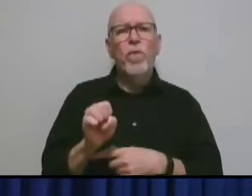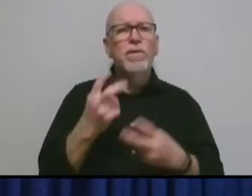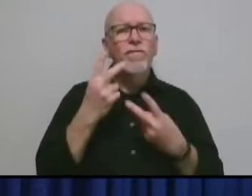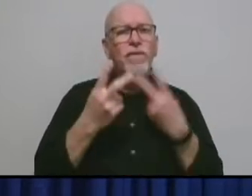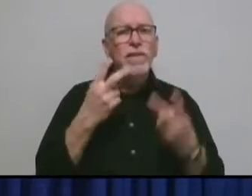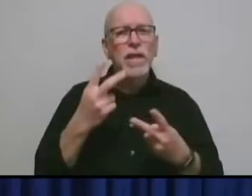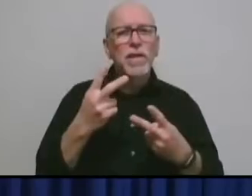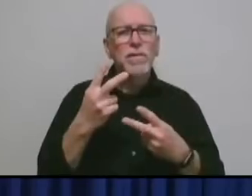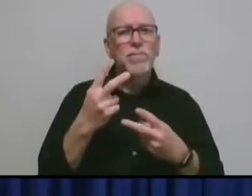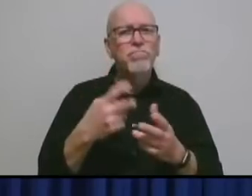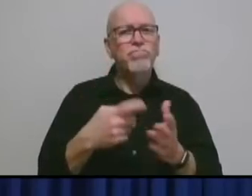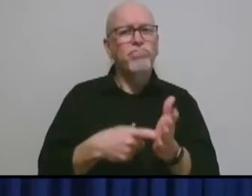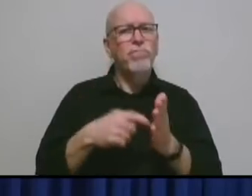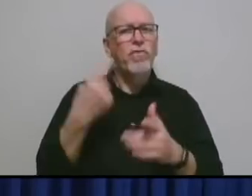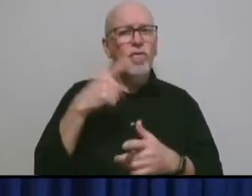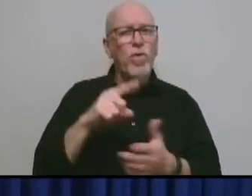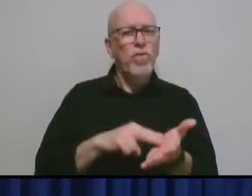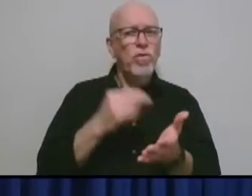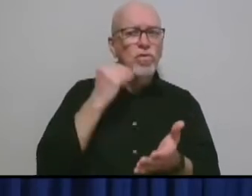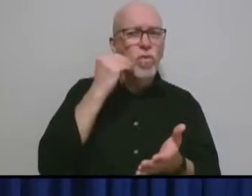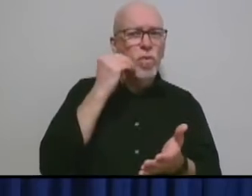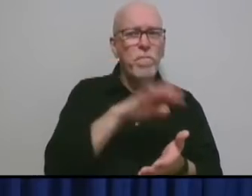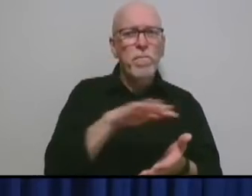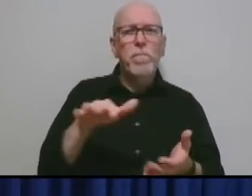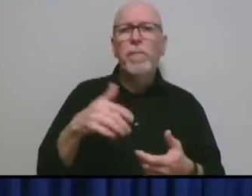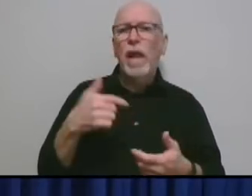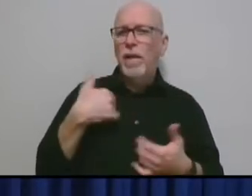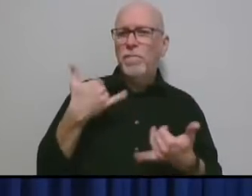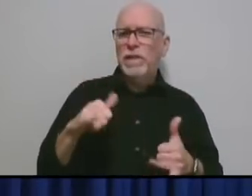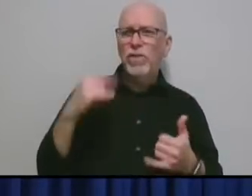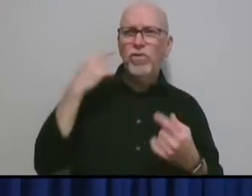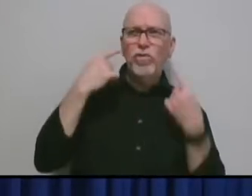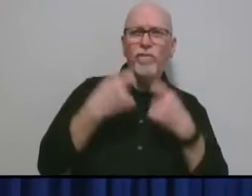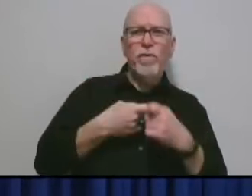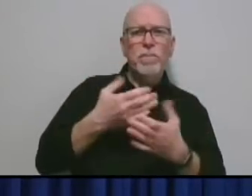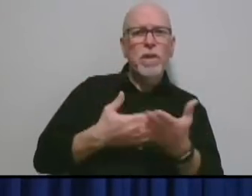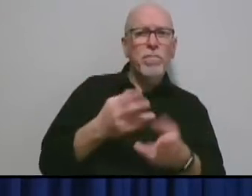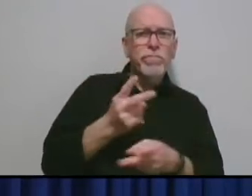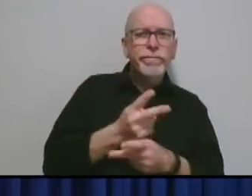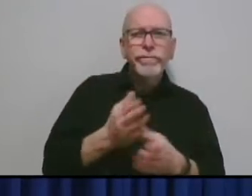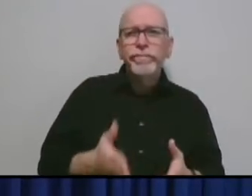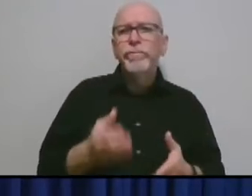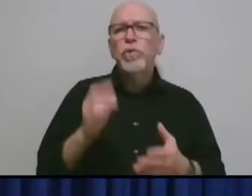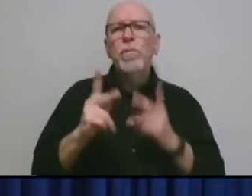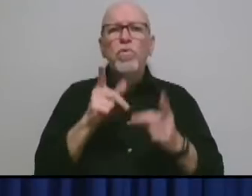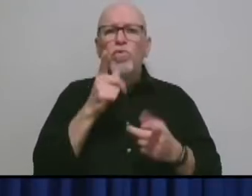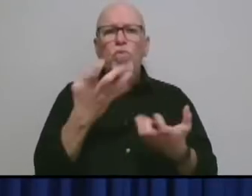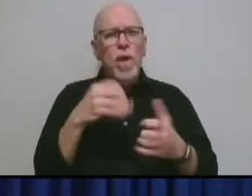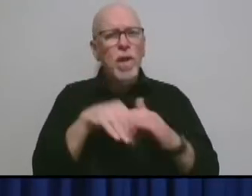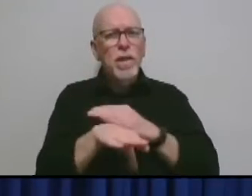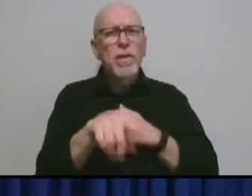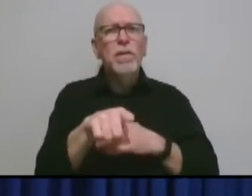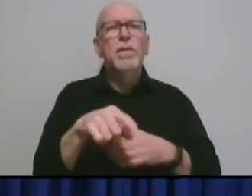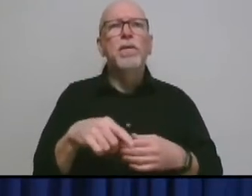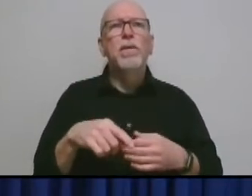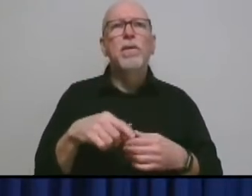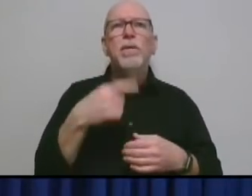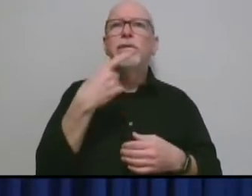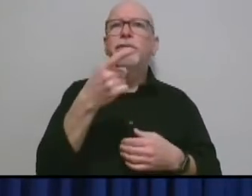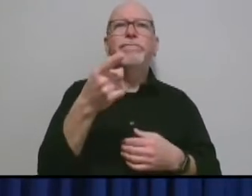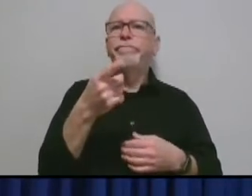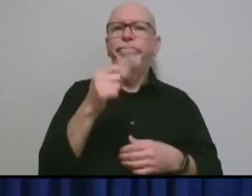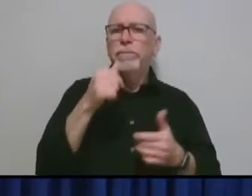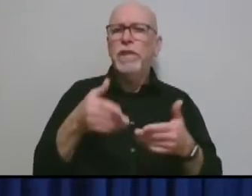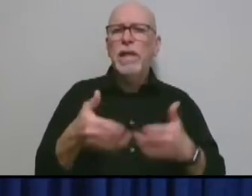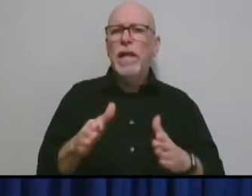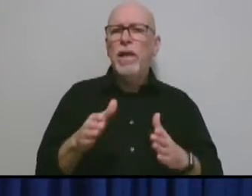on long-term care facilities? I'm still hearing from some caregivers and folks that want to get into facilities that the facilities aren't allowing